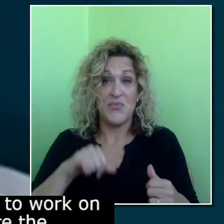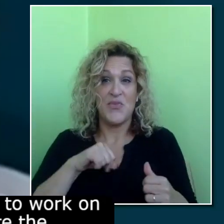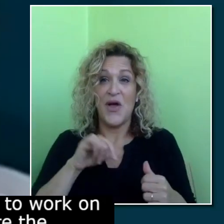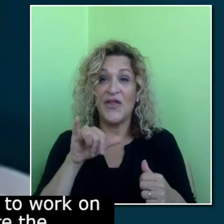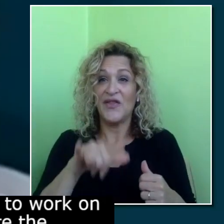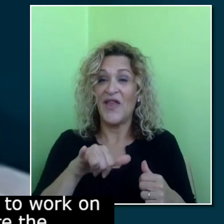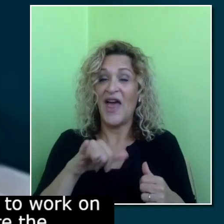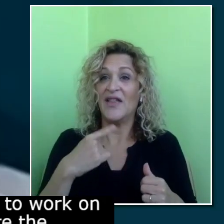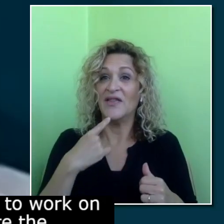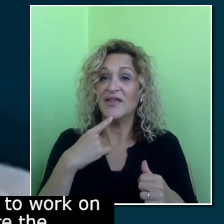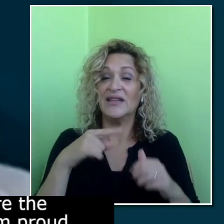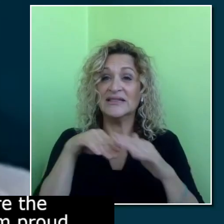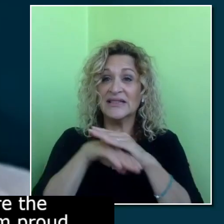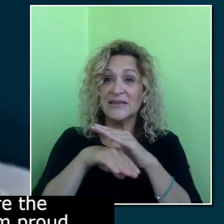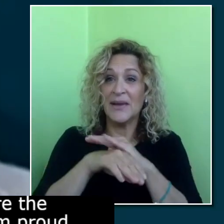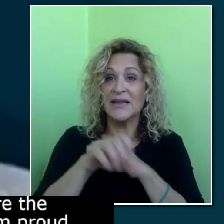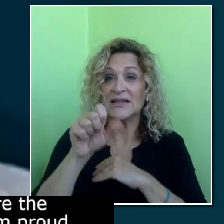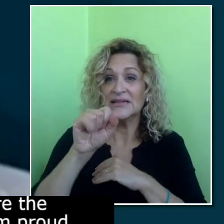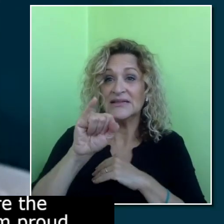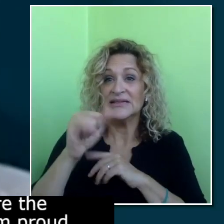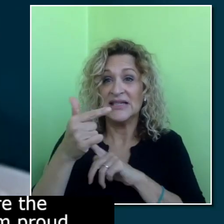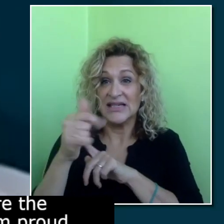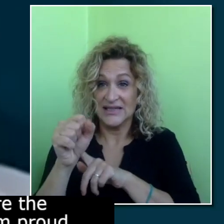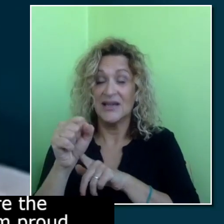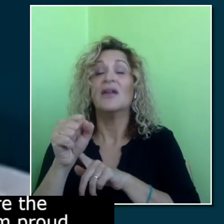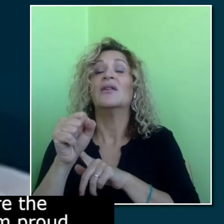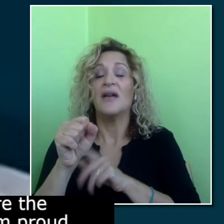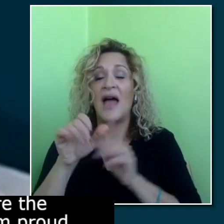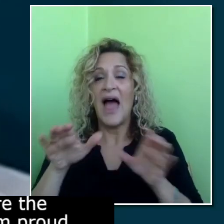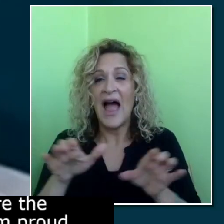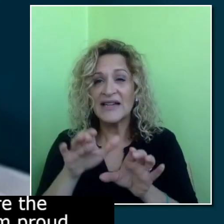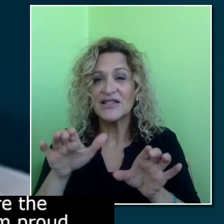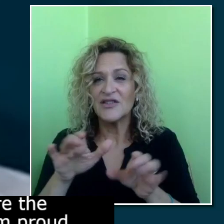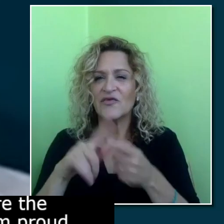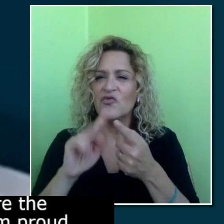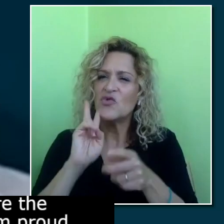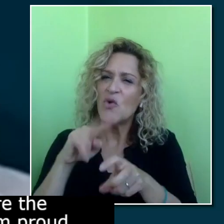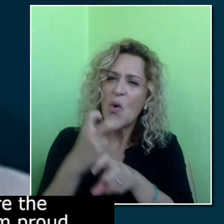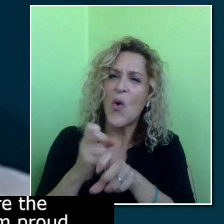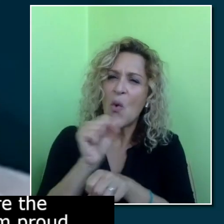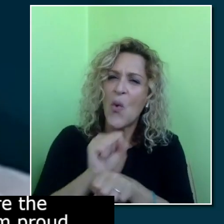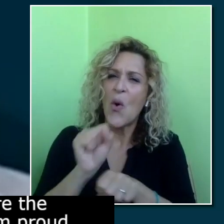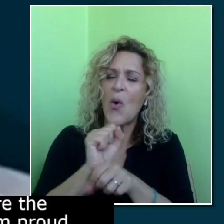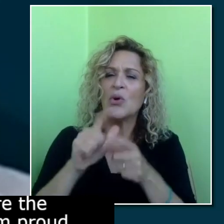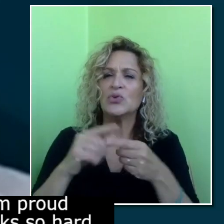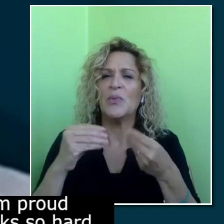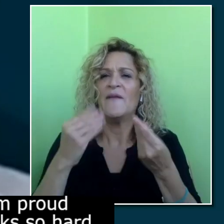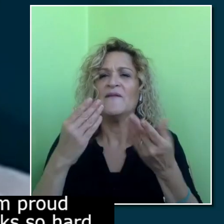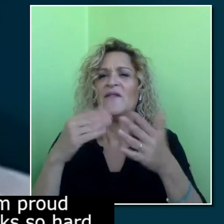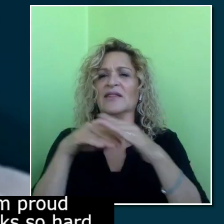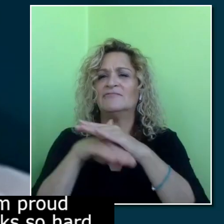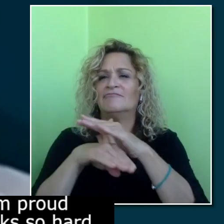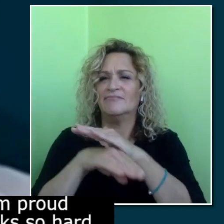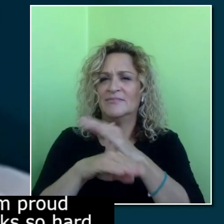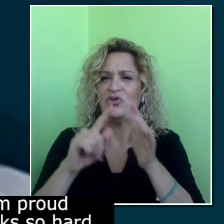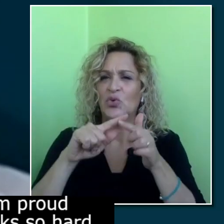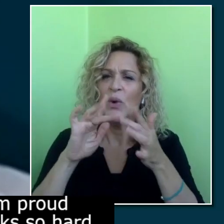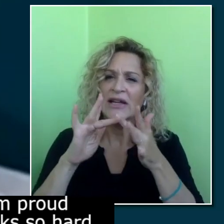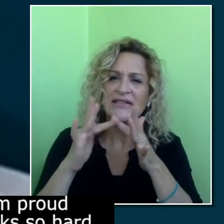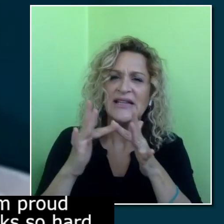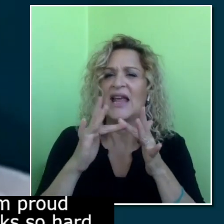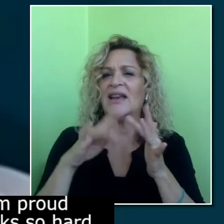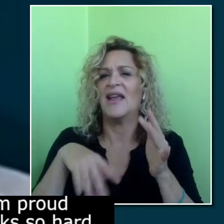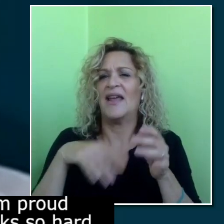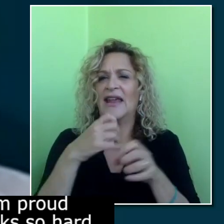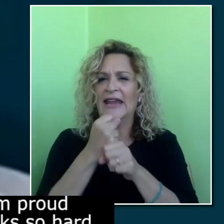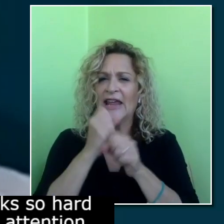so active and that it works so hard to bring the issue of accessibility on the Internet the attention it deserves. But the